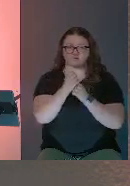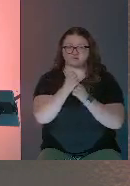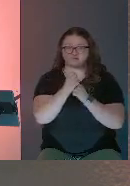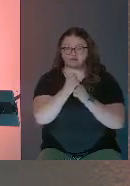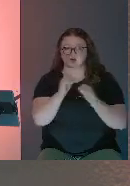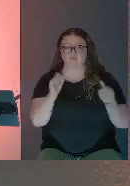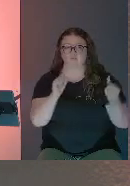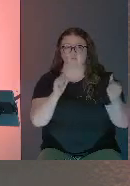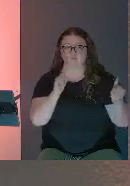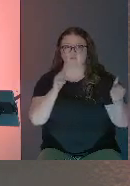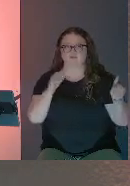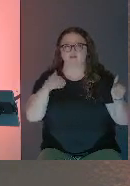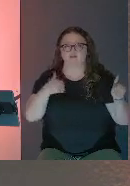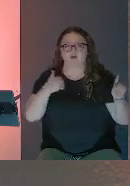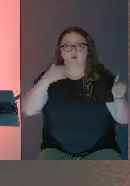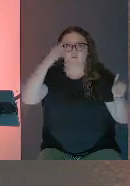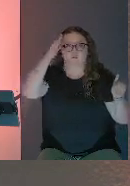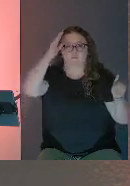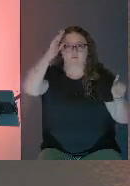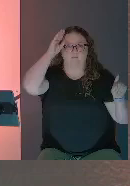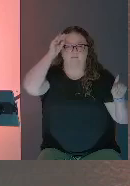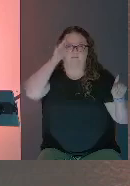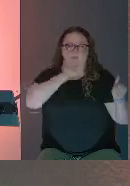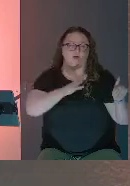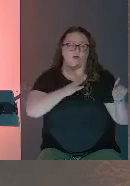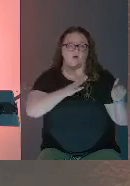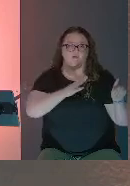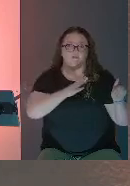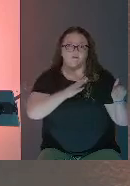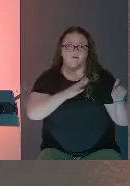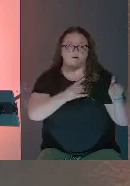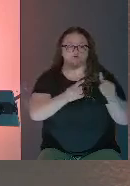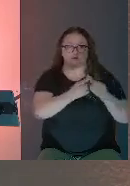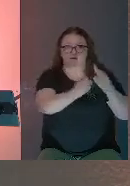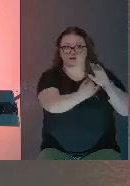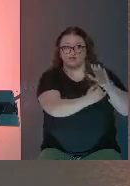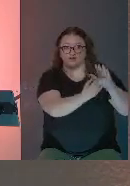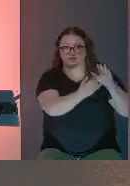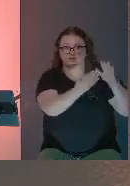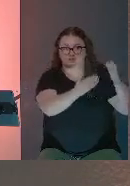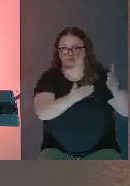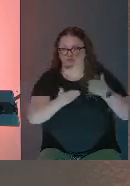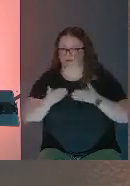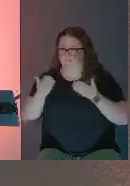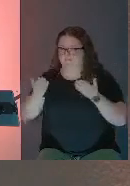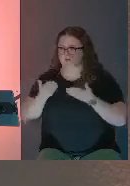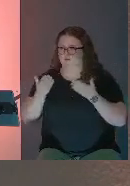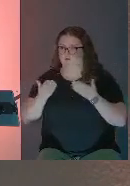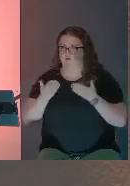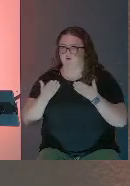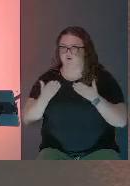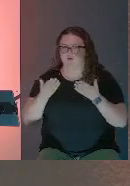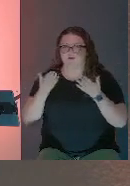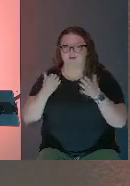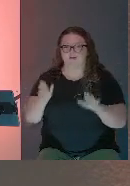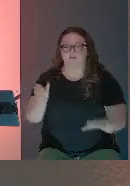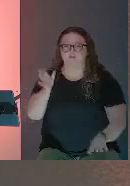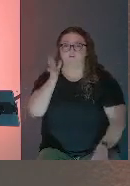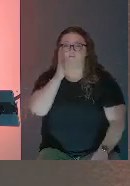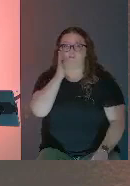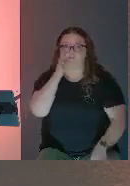eternal separation from God, from isolation. Bring him into the family of God and let the mom, the church, nurture